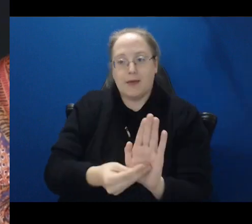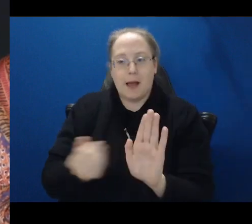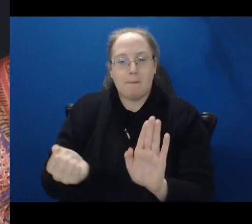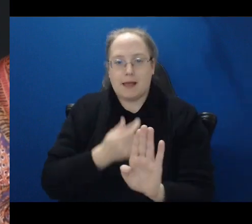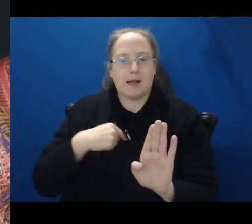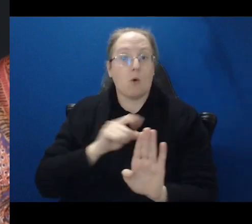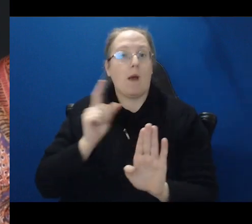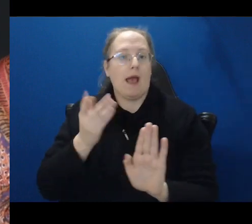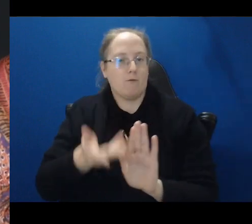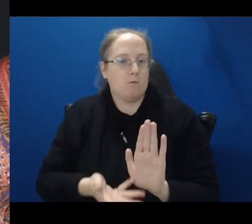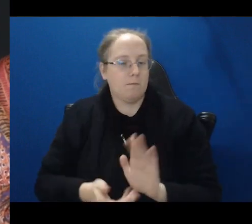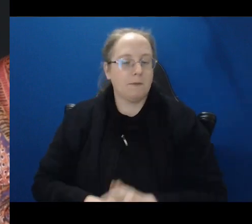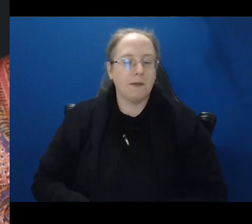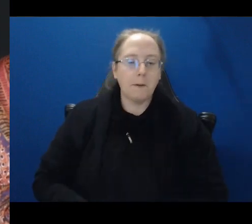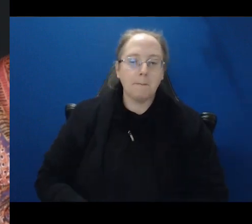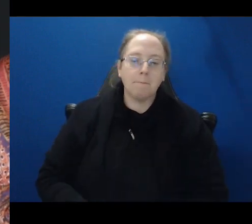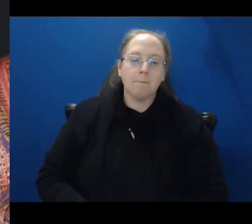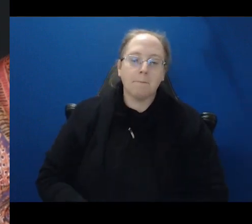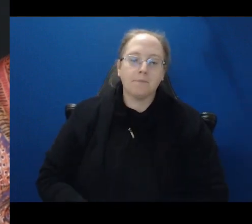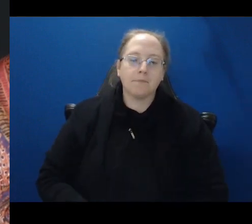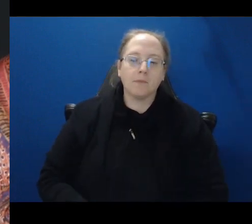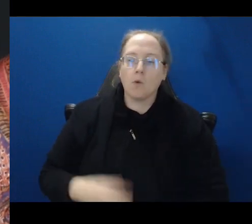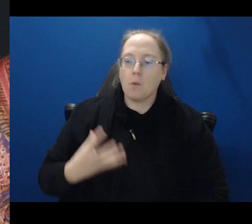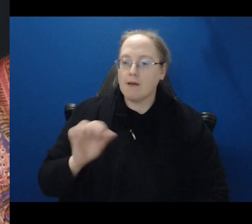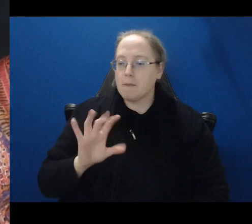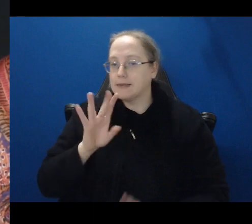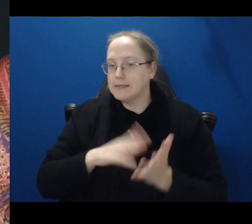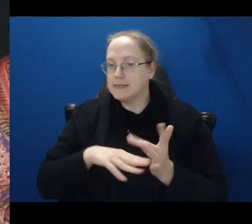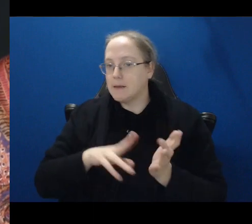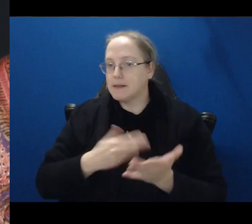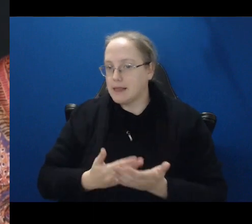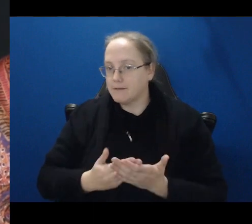have about 10 minutes left, so we might go to some audience questions.